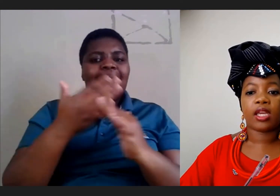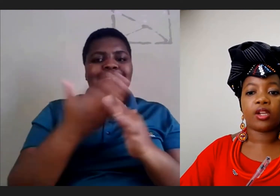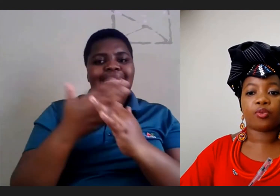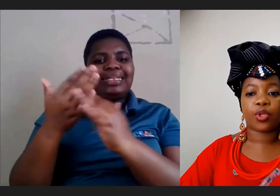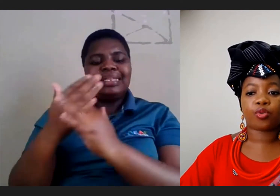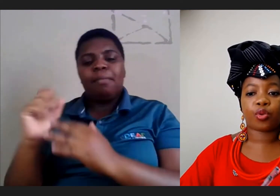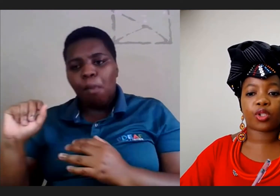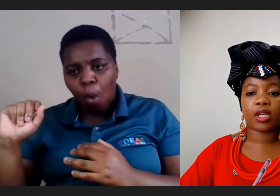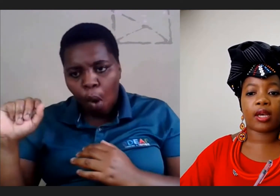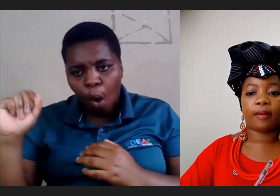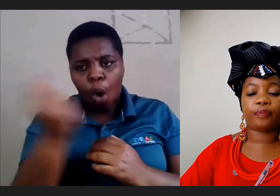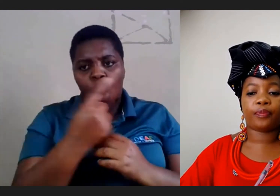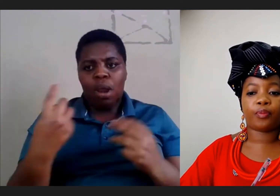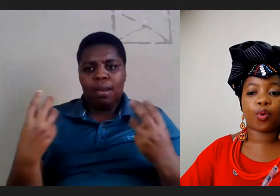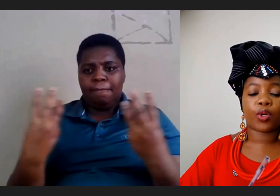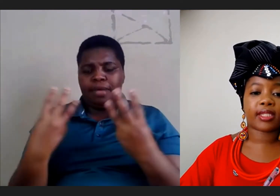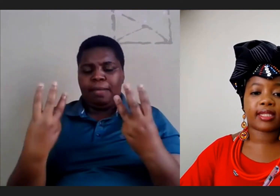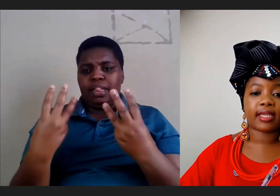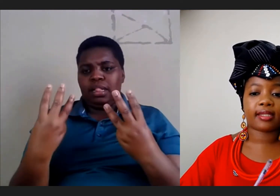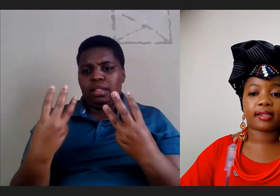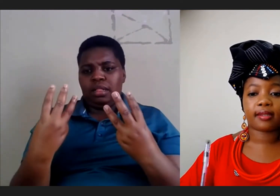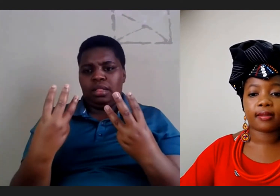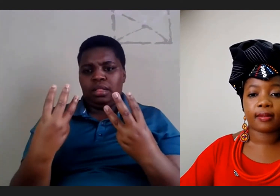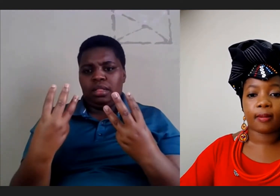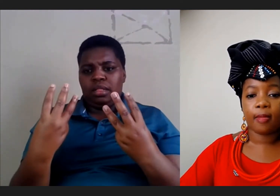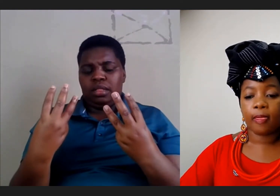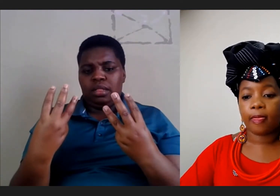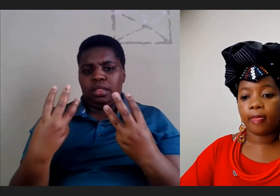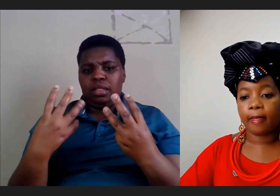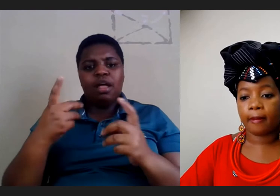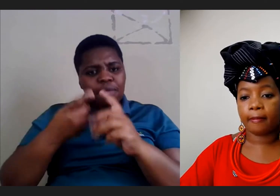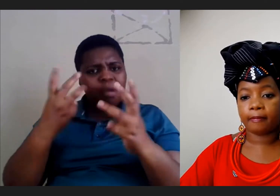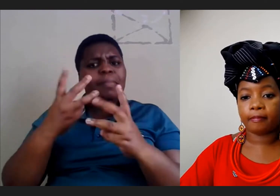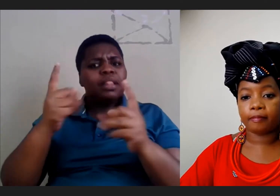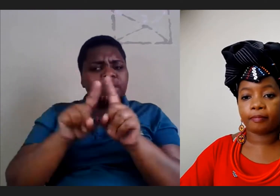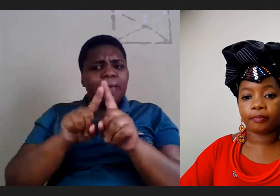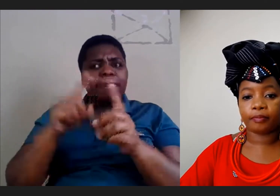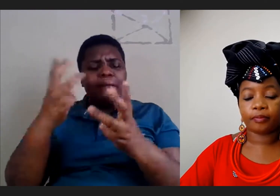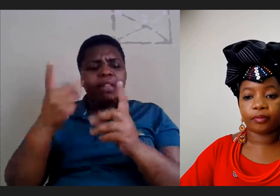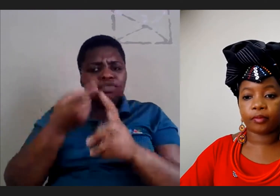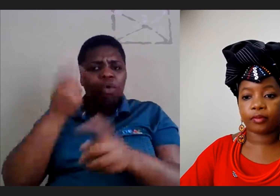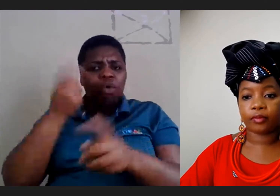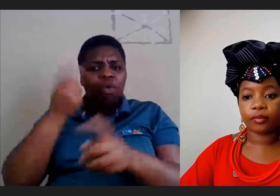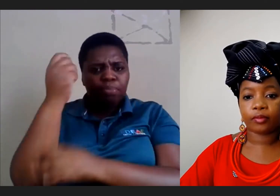those in resource poor settings?